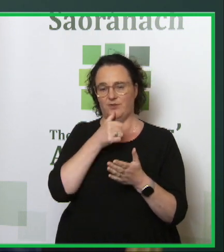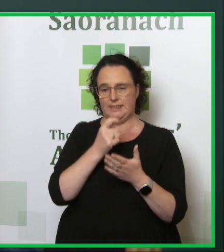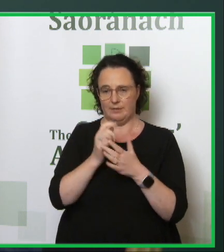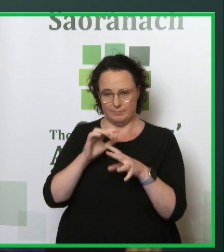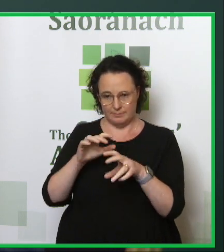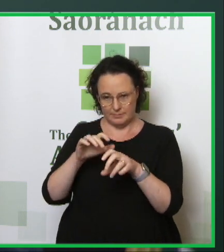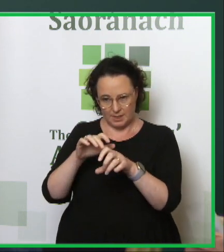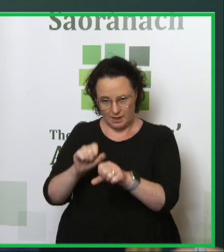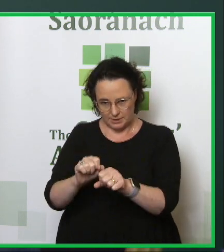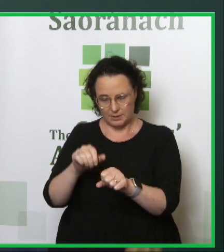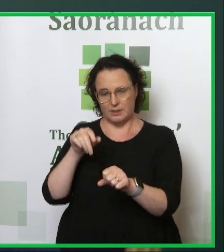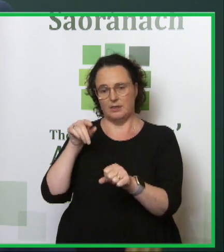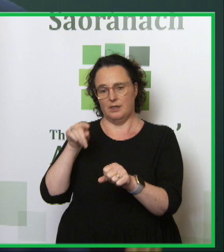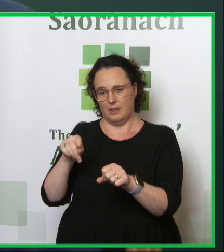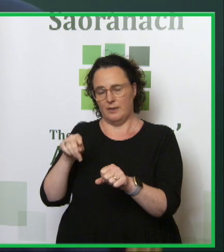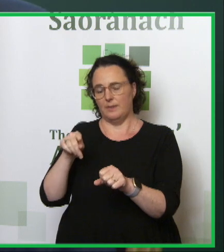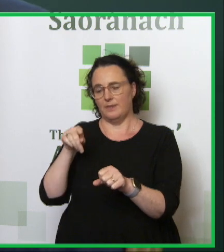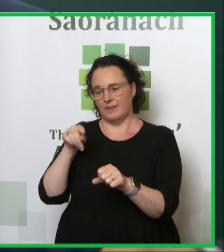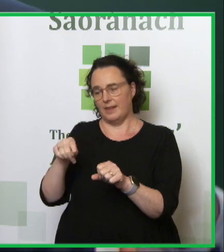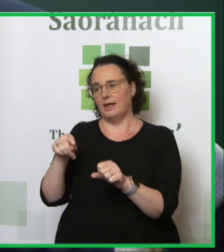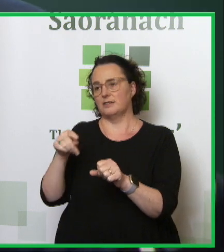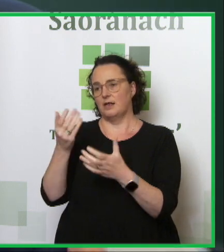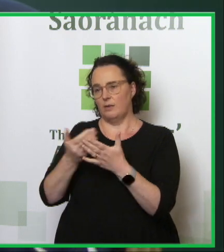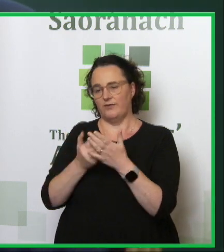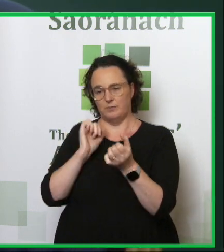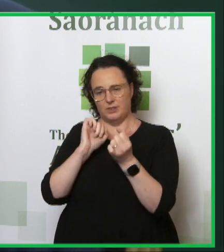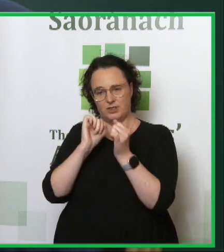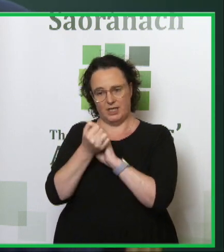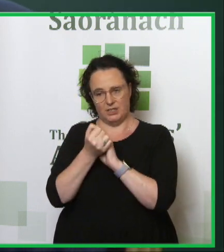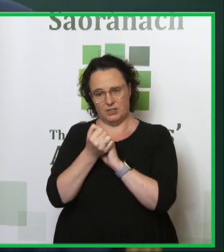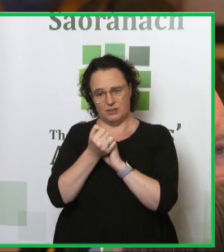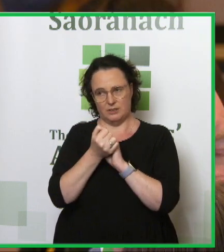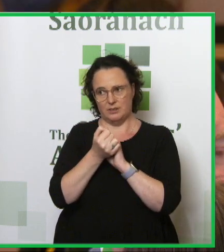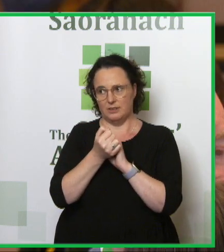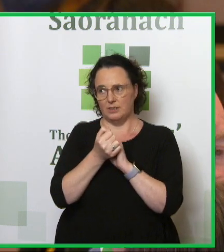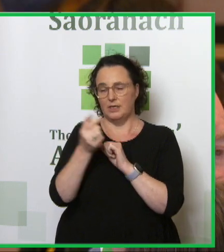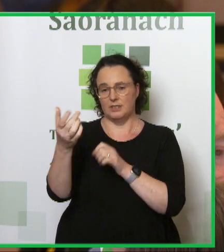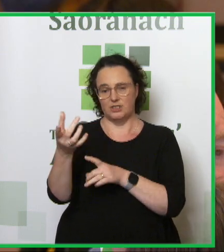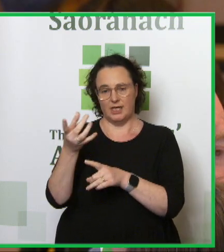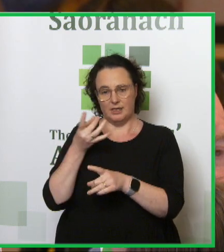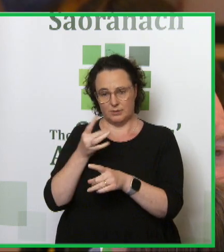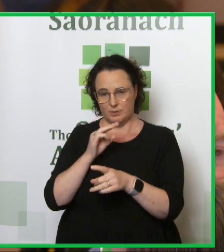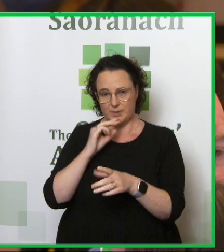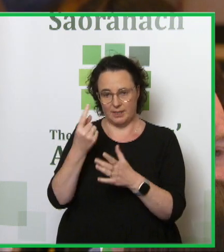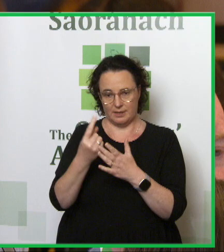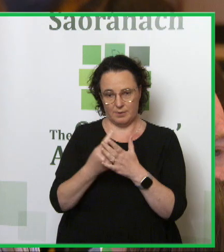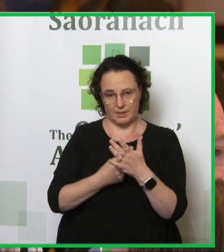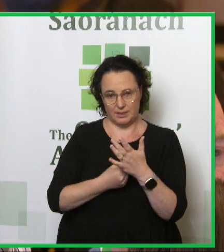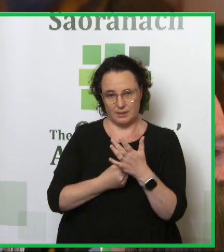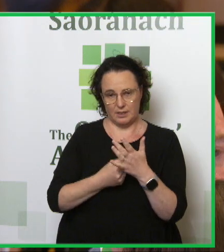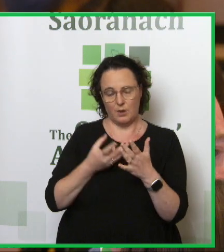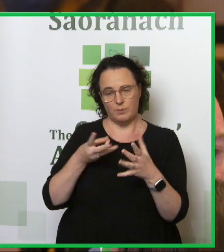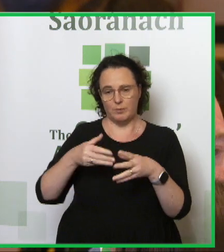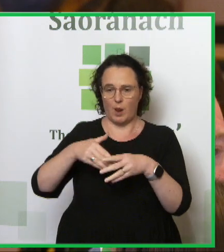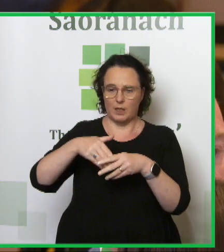logically change once there's a new legislation introduced. Is that possible that the policy is going to be a fairly